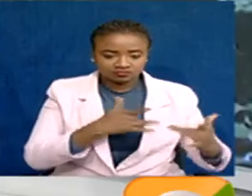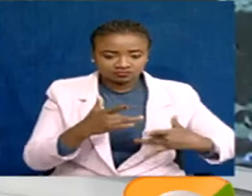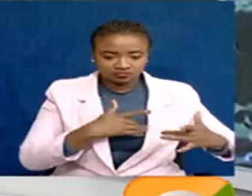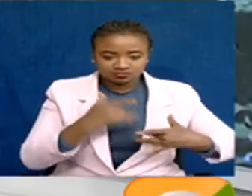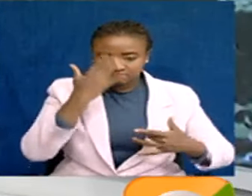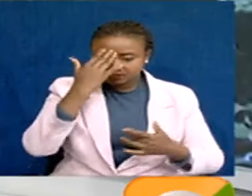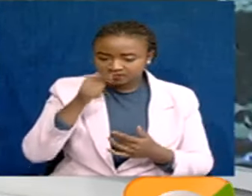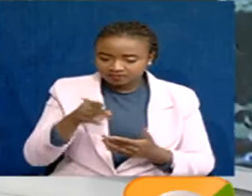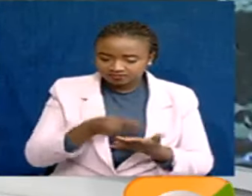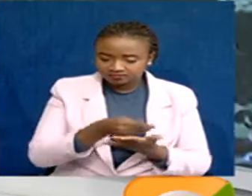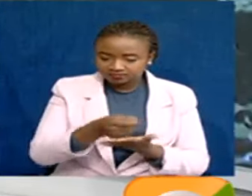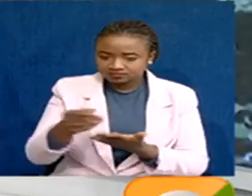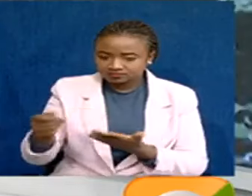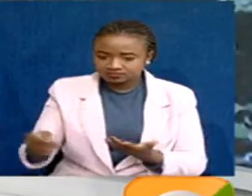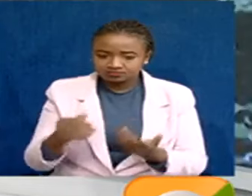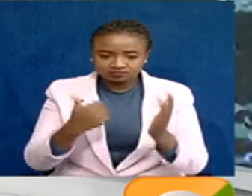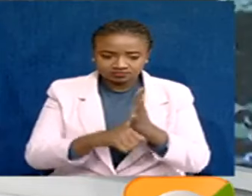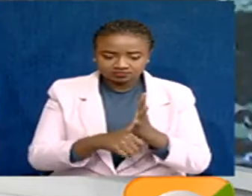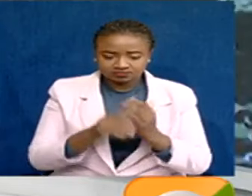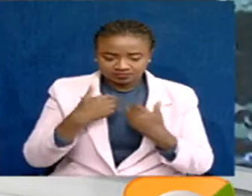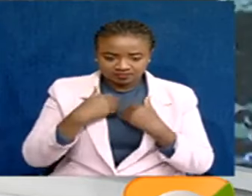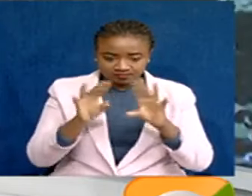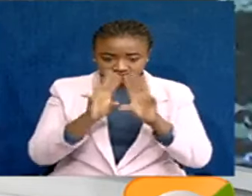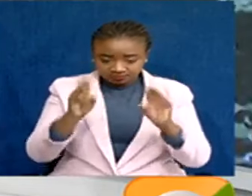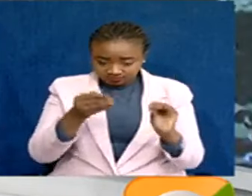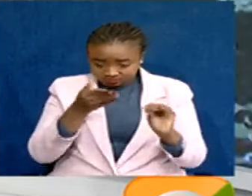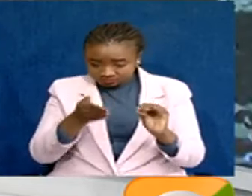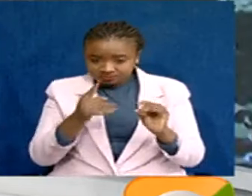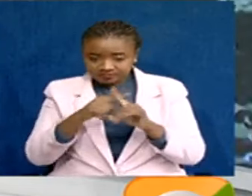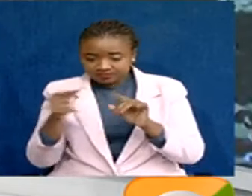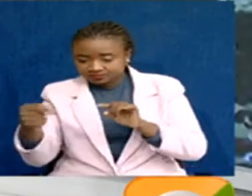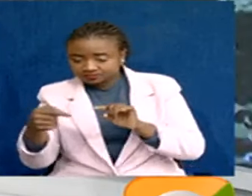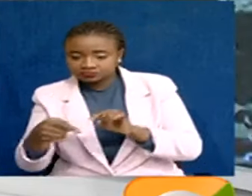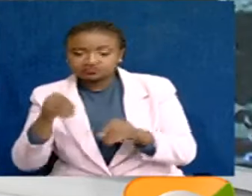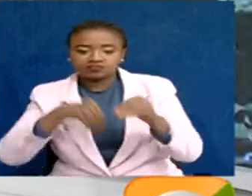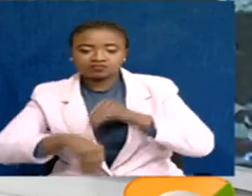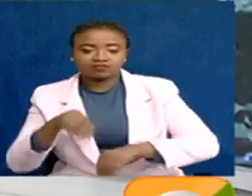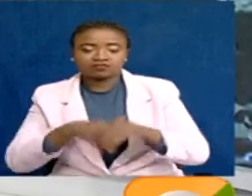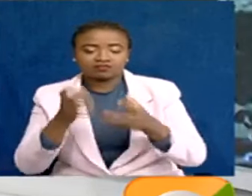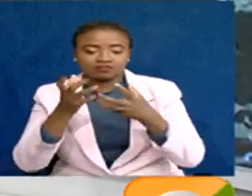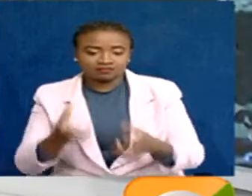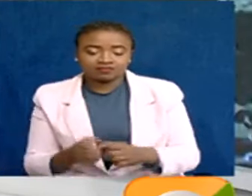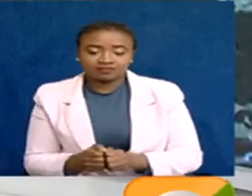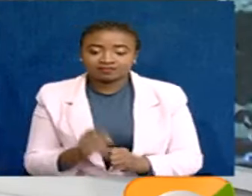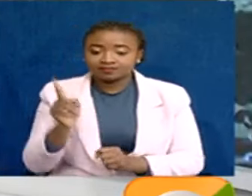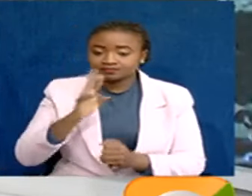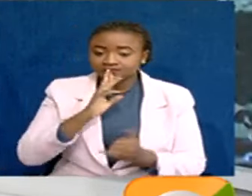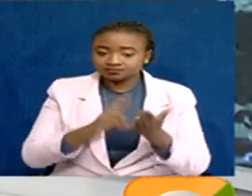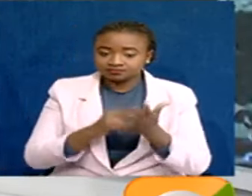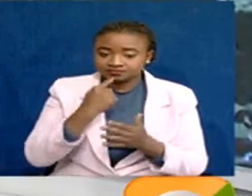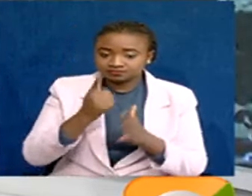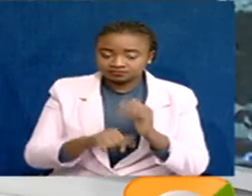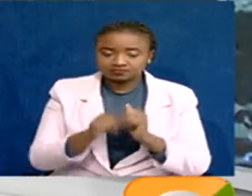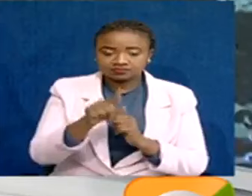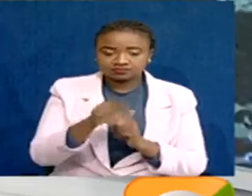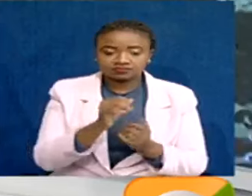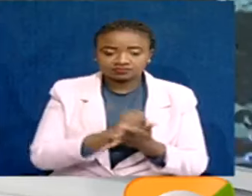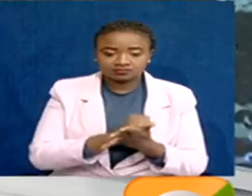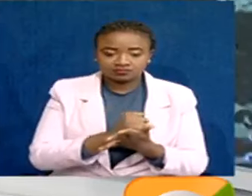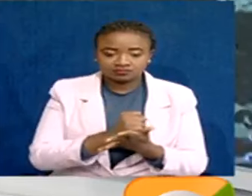with concerns of budgeted corruption. As our very own Emmanuel Too now reports, the Auditor General's report